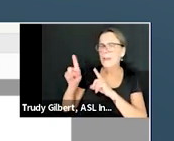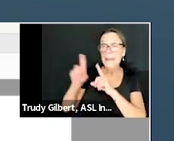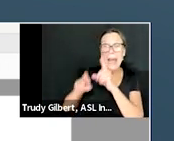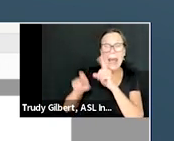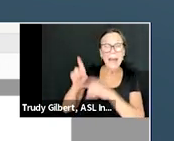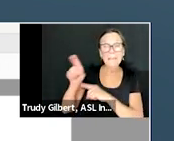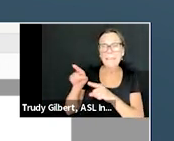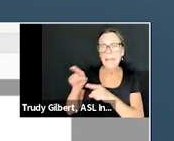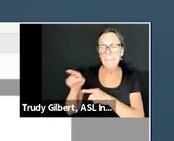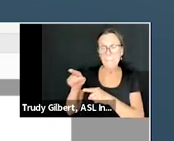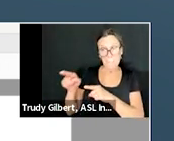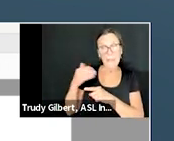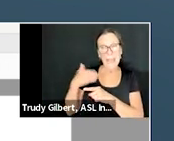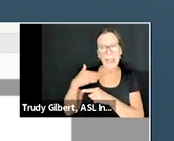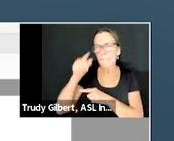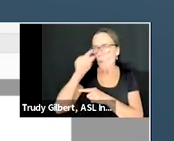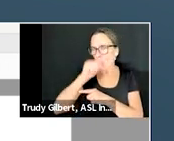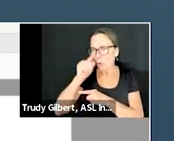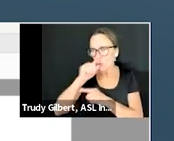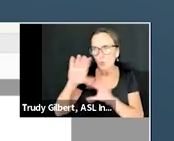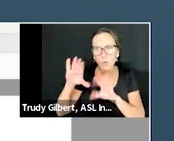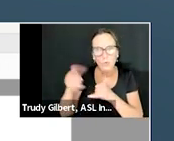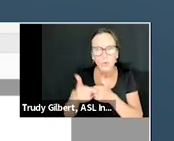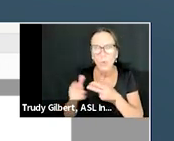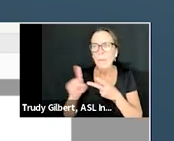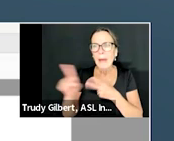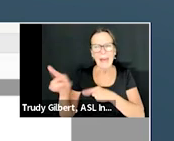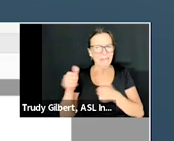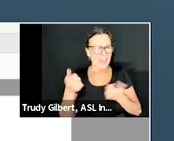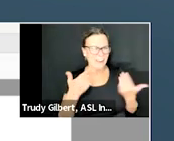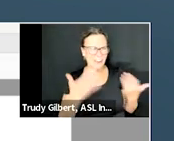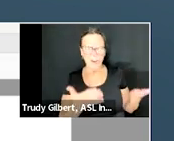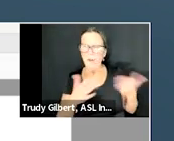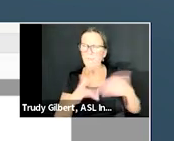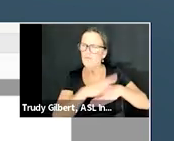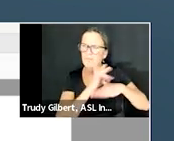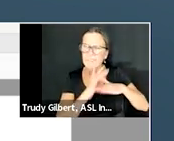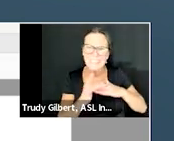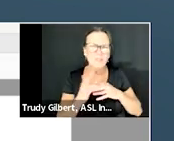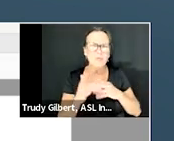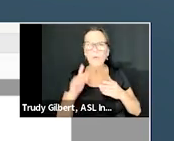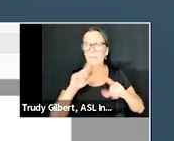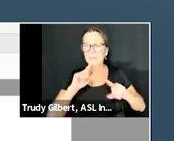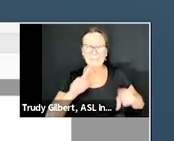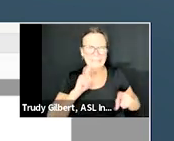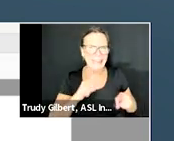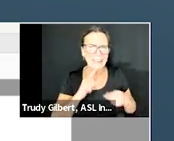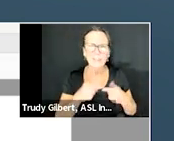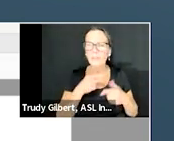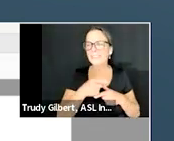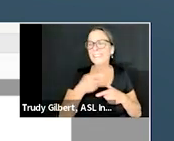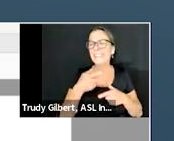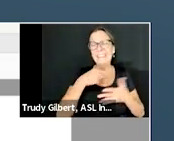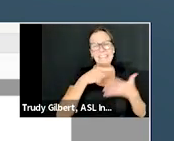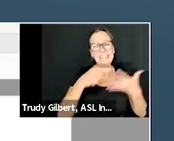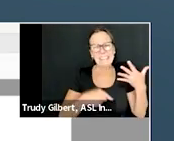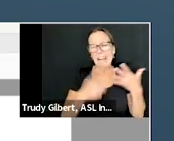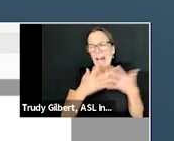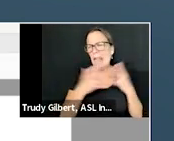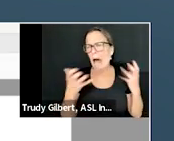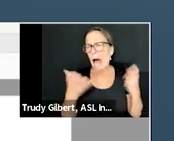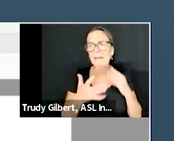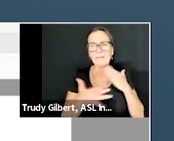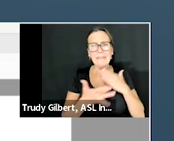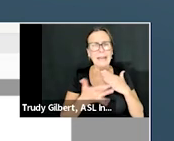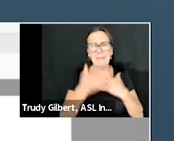often has either a resource or the right answer. So this is a lot of technical information, but